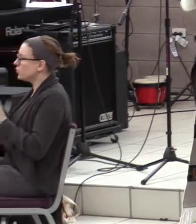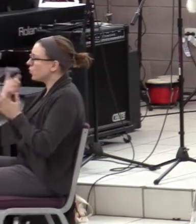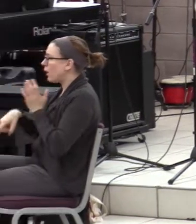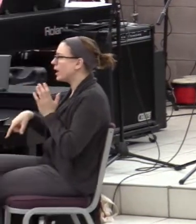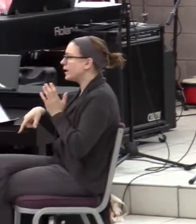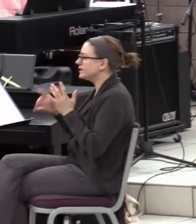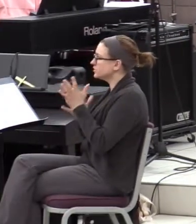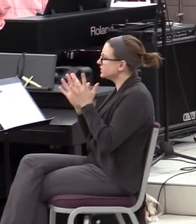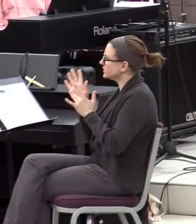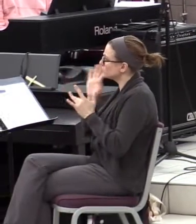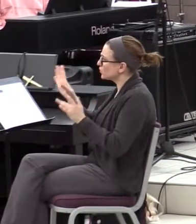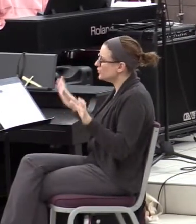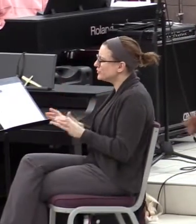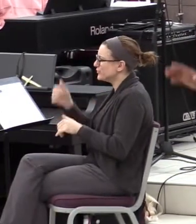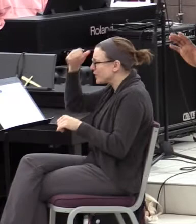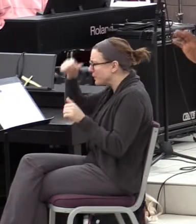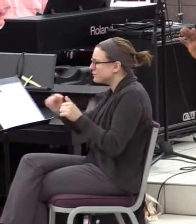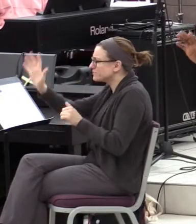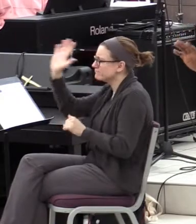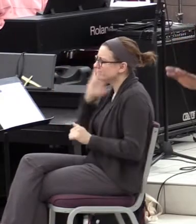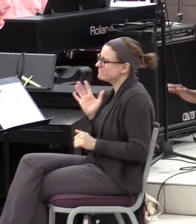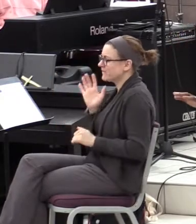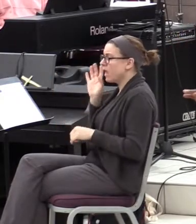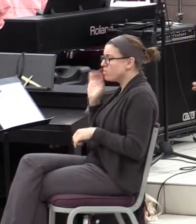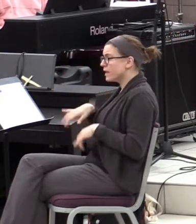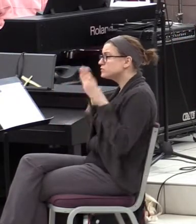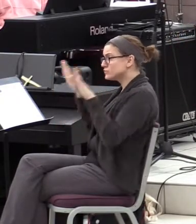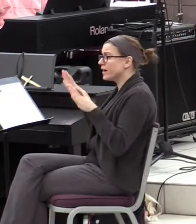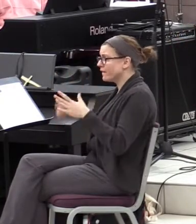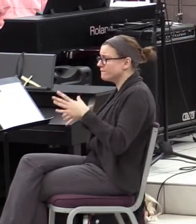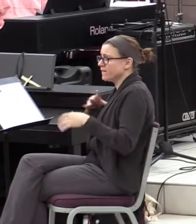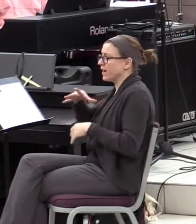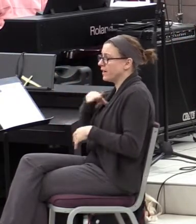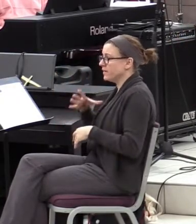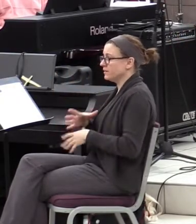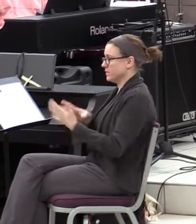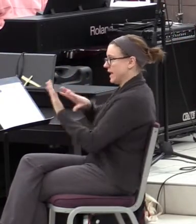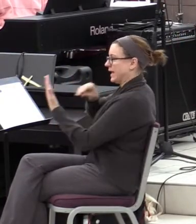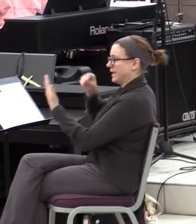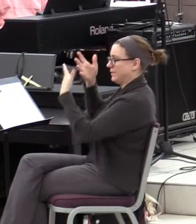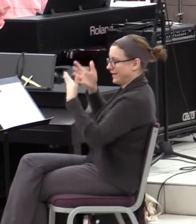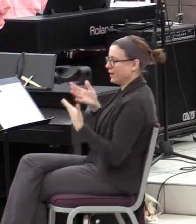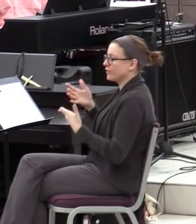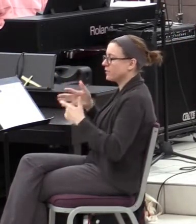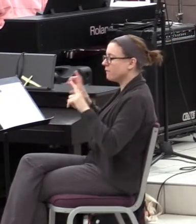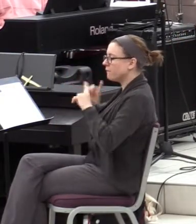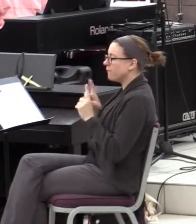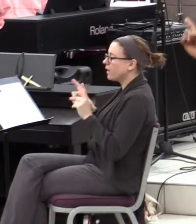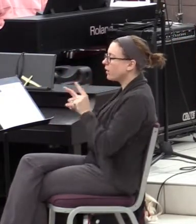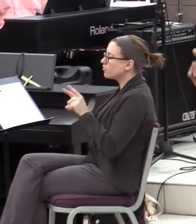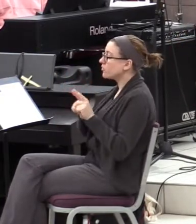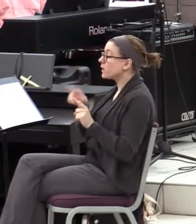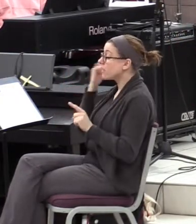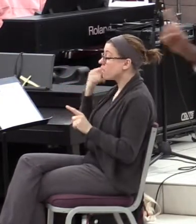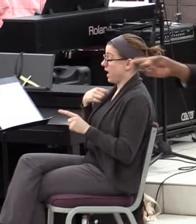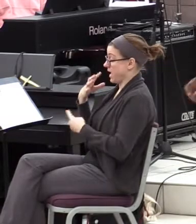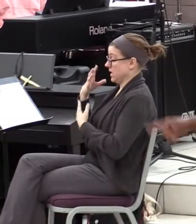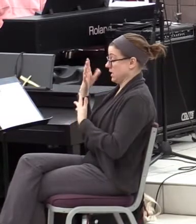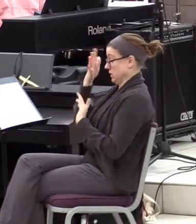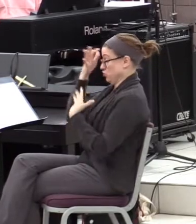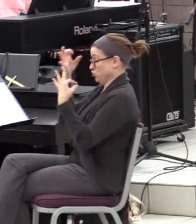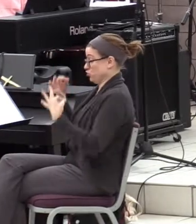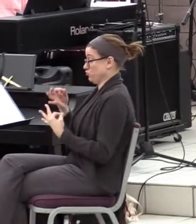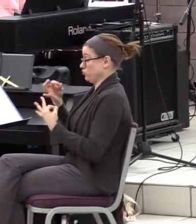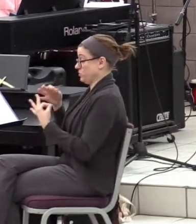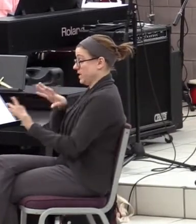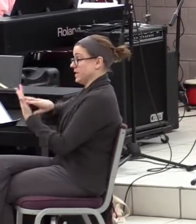do what Jesus would do buttons? Remember? That's great, be an imitator. But if I choose to be an